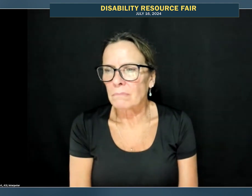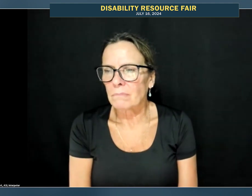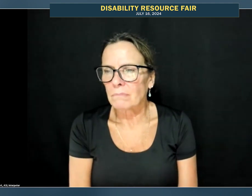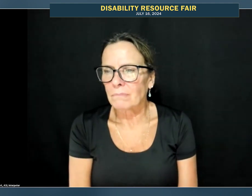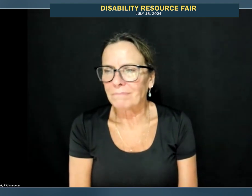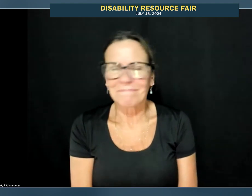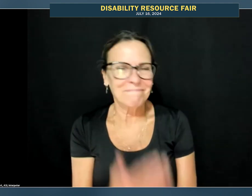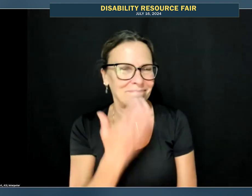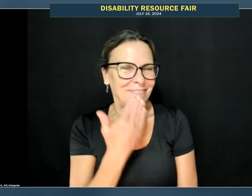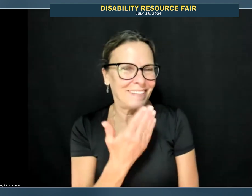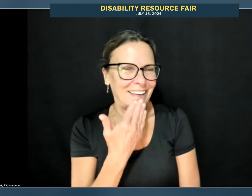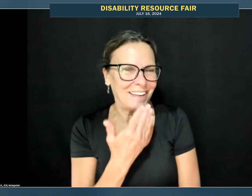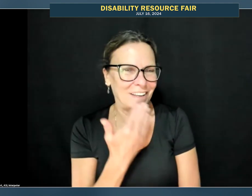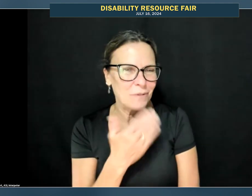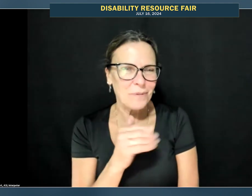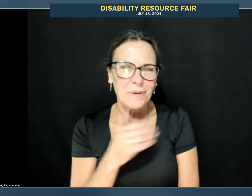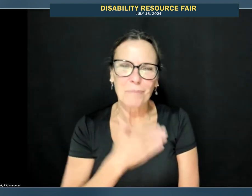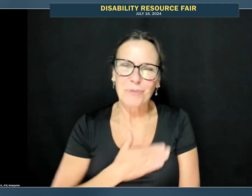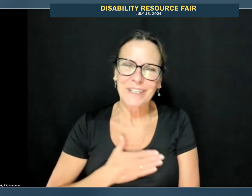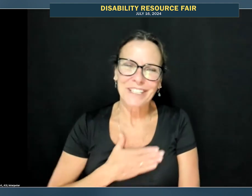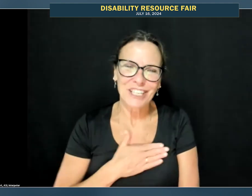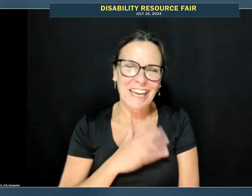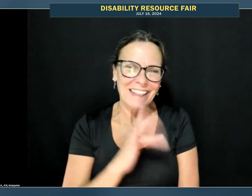Thank you so much. I appreciate that.